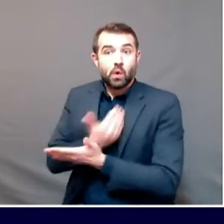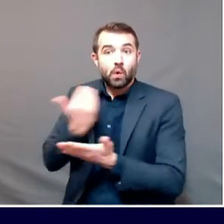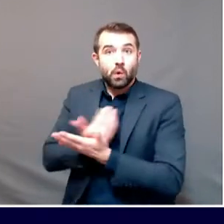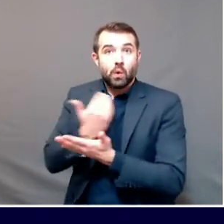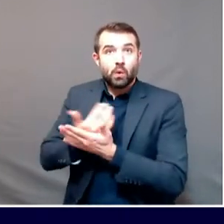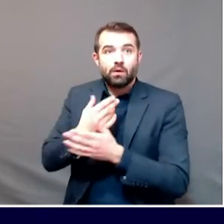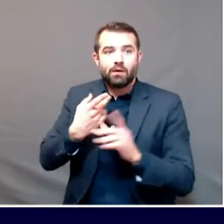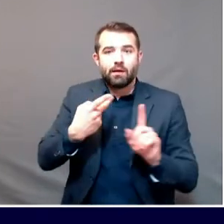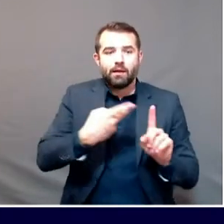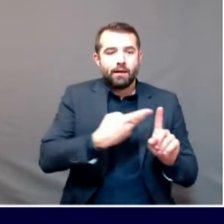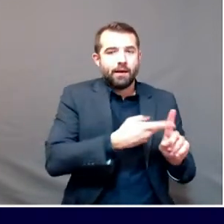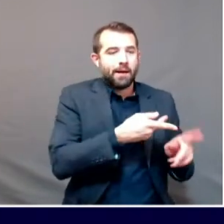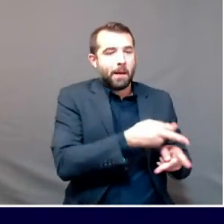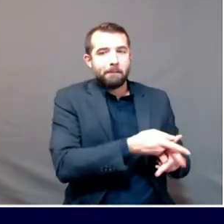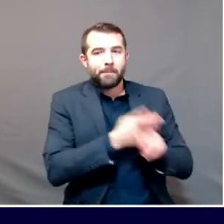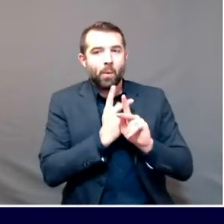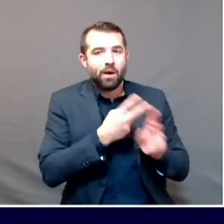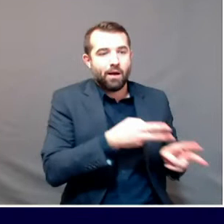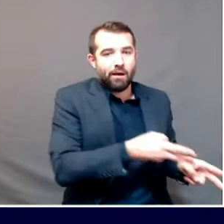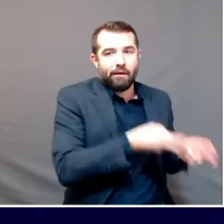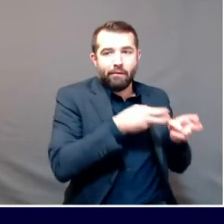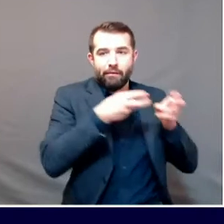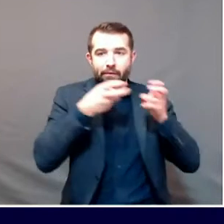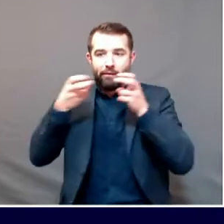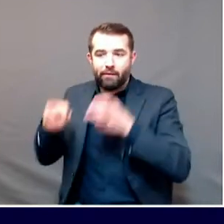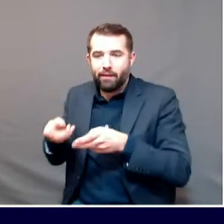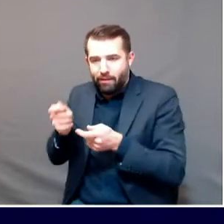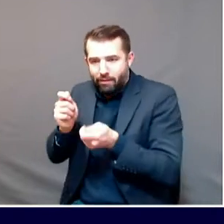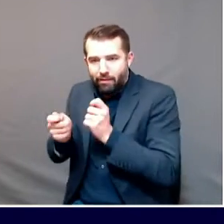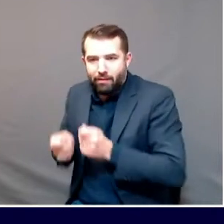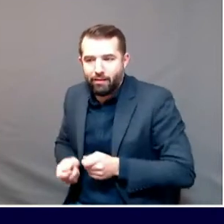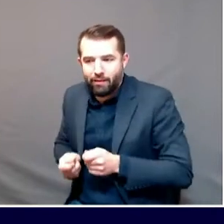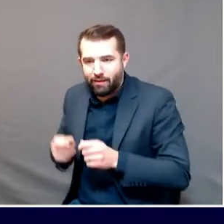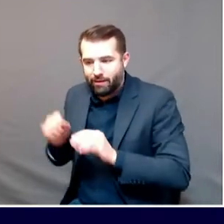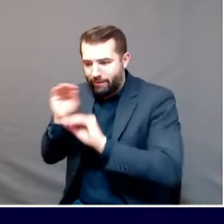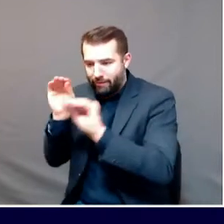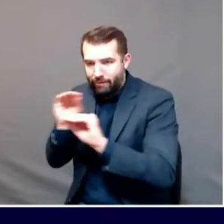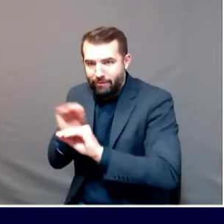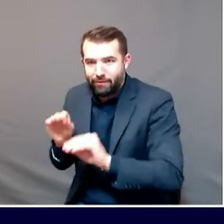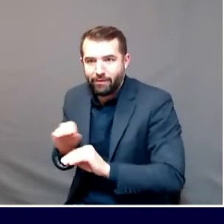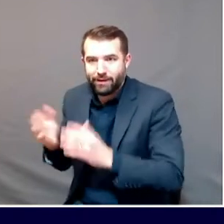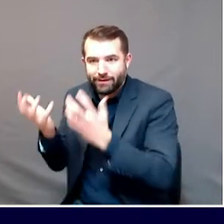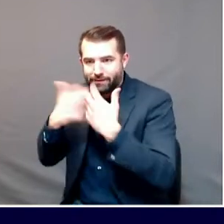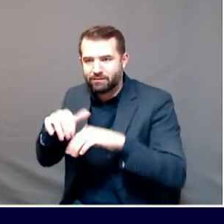other candidates that have been studied and adapted it for COVID-19.